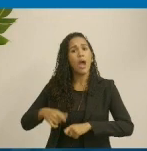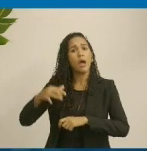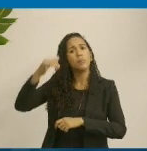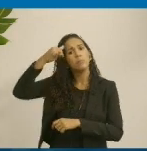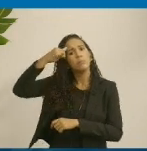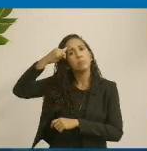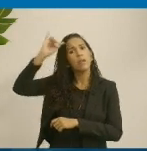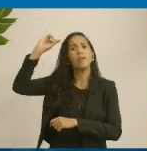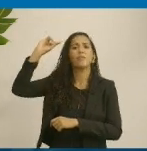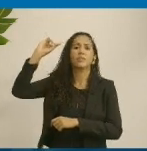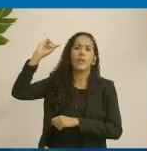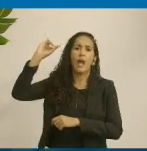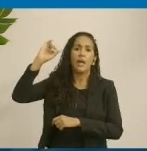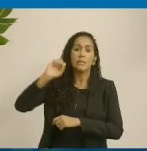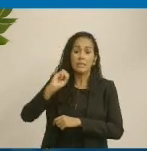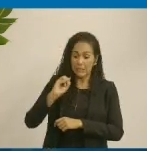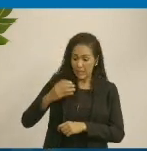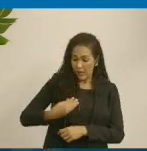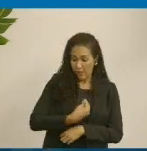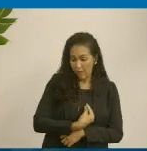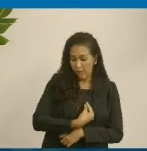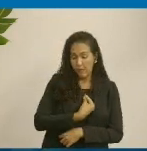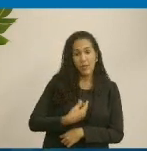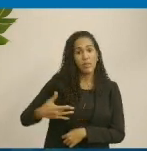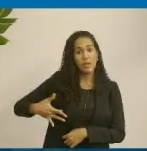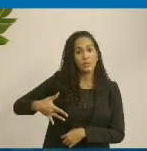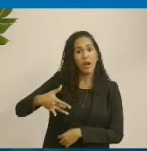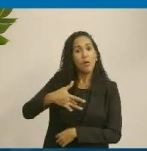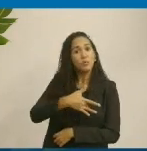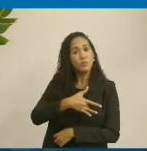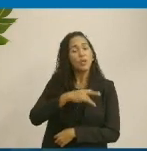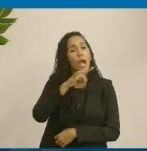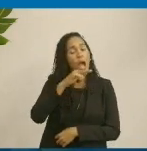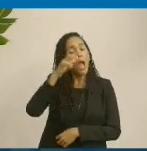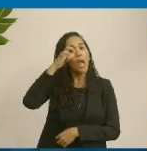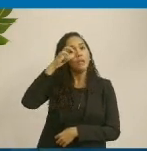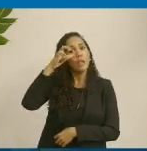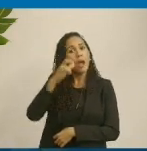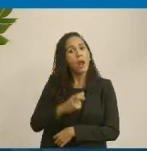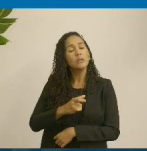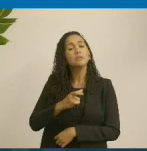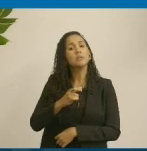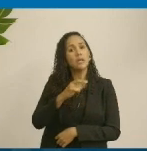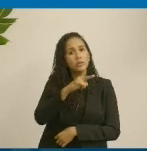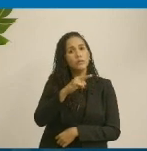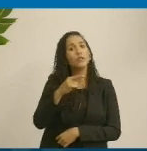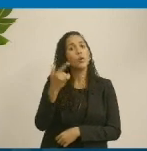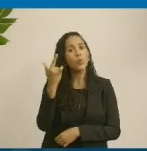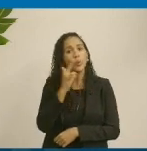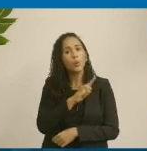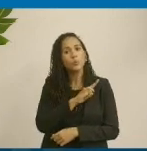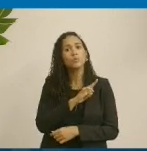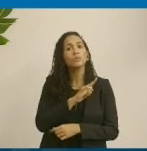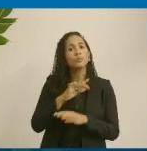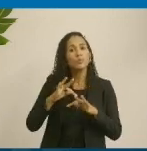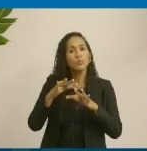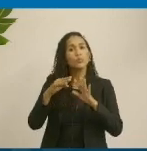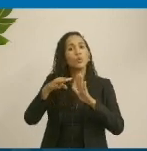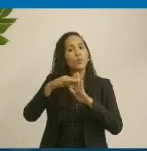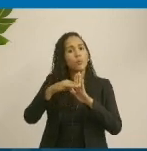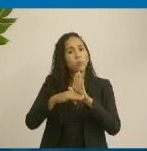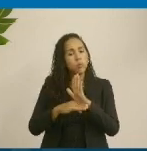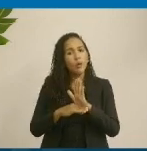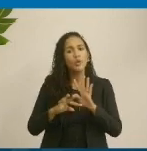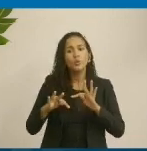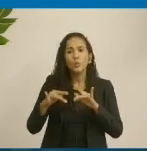you actually address all of them, almost all of them. What I also like was that you have chosen teachers